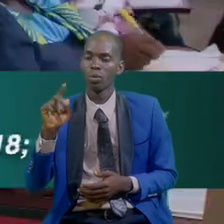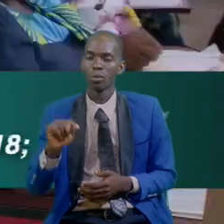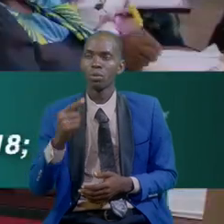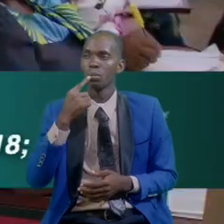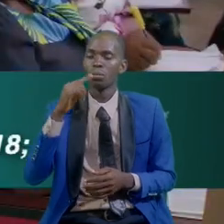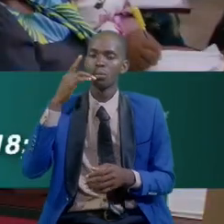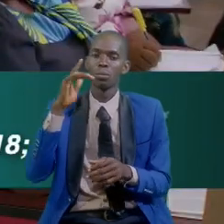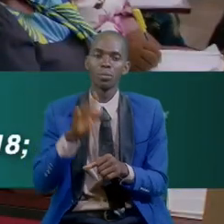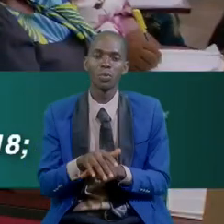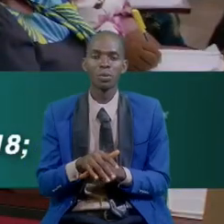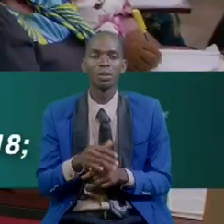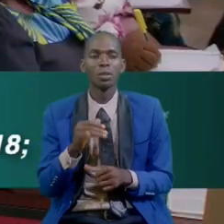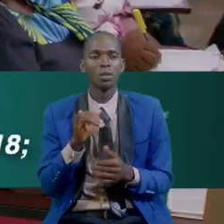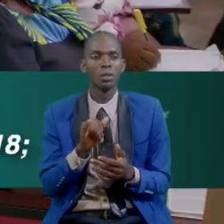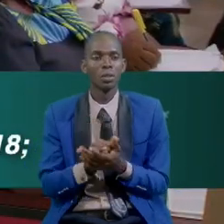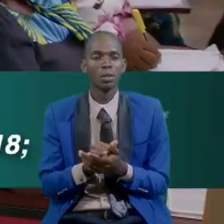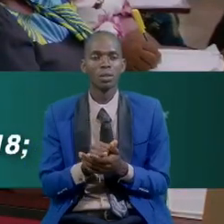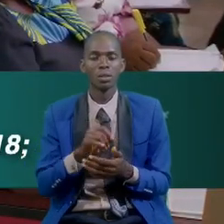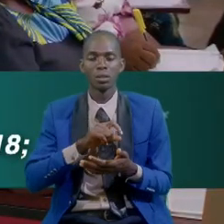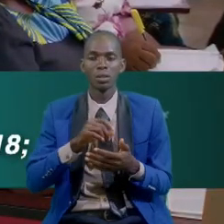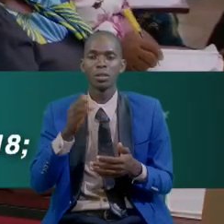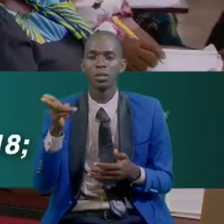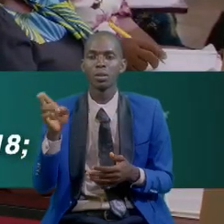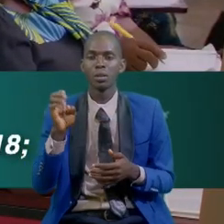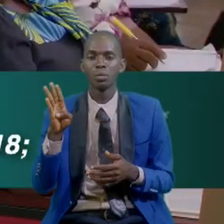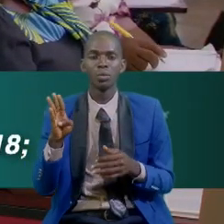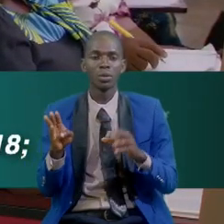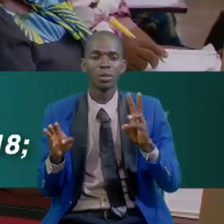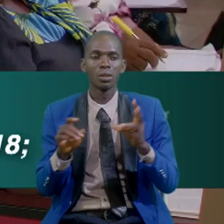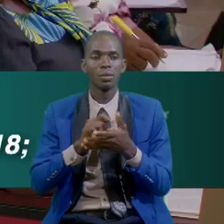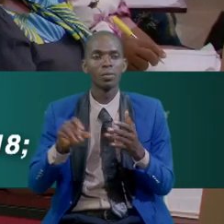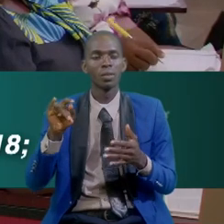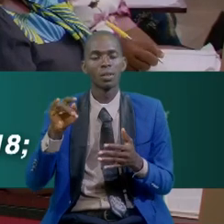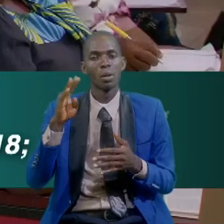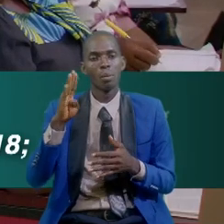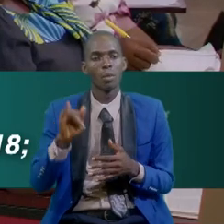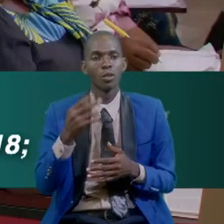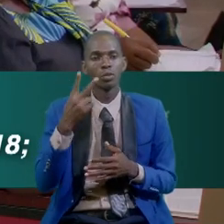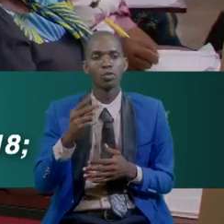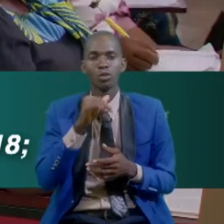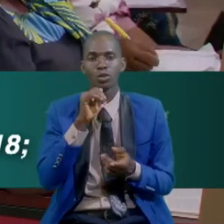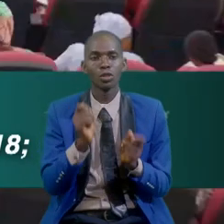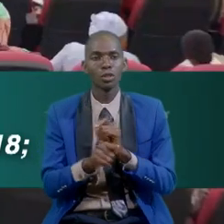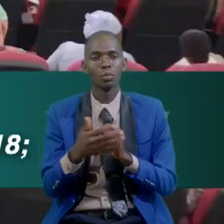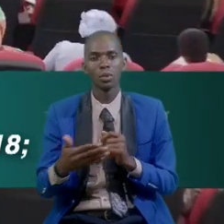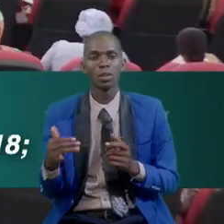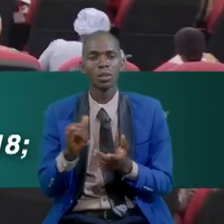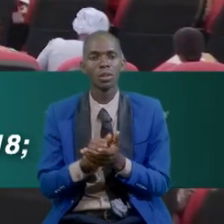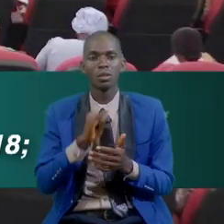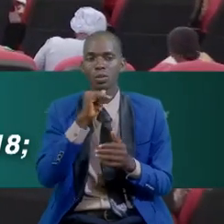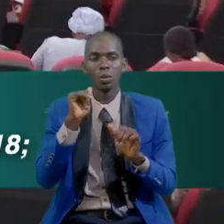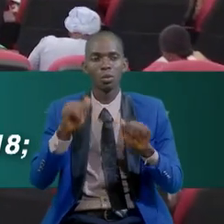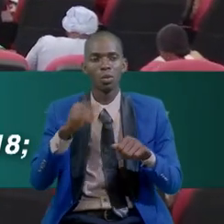two immutable things, in the which it was impossible for God to lie, we